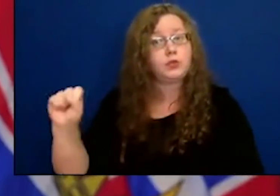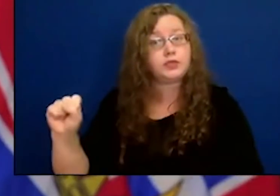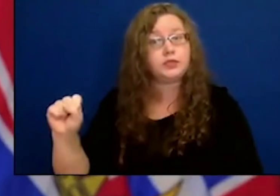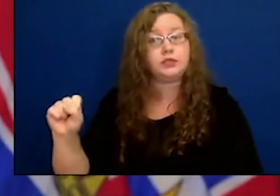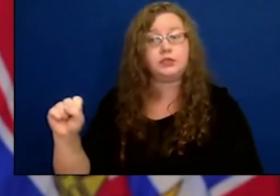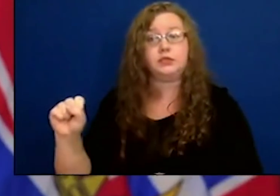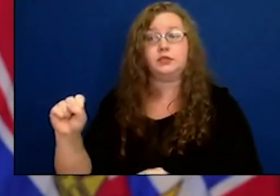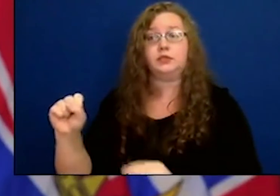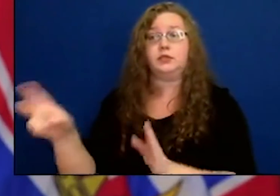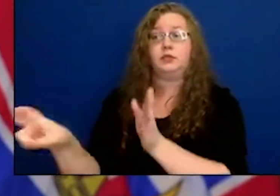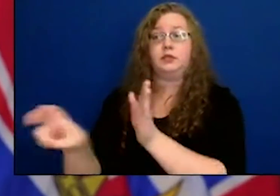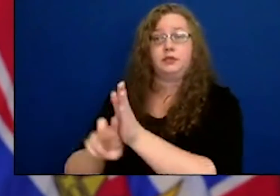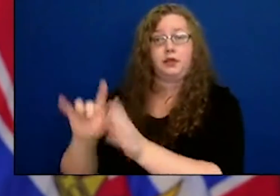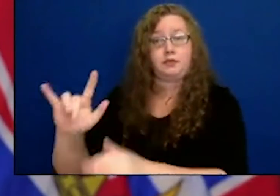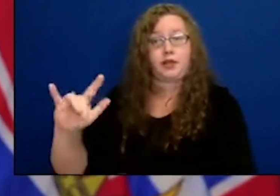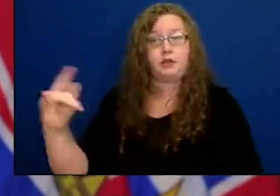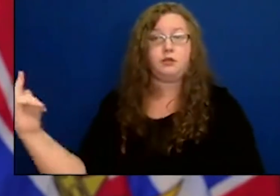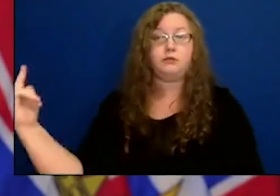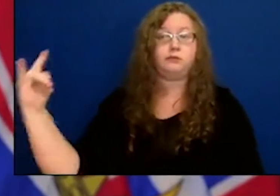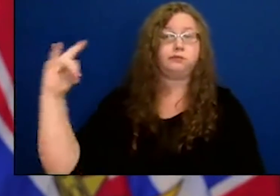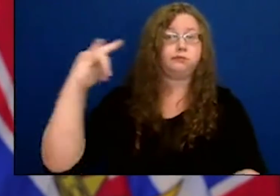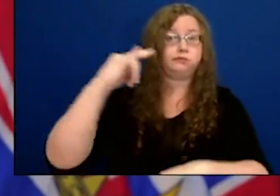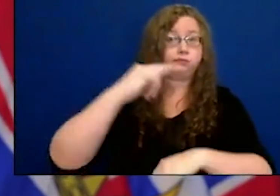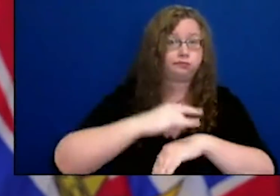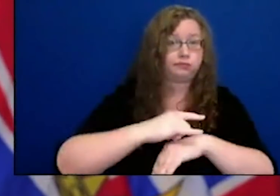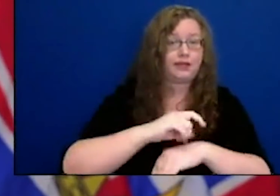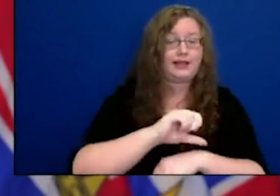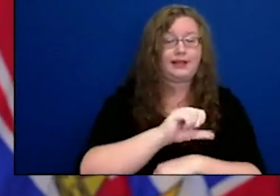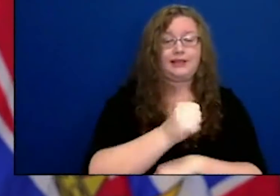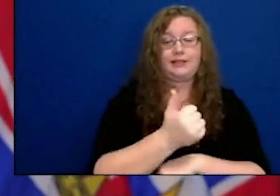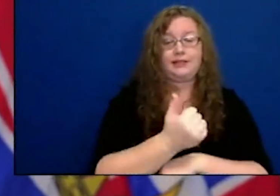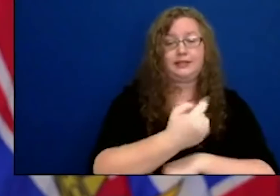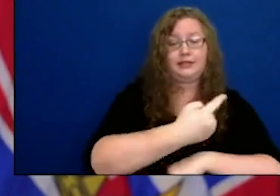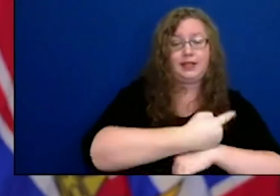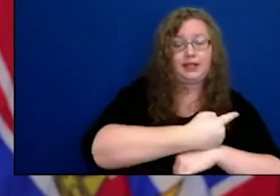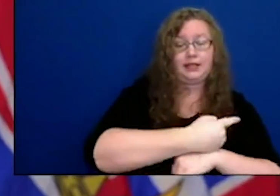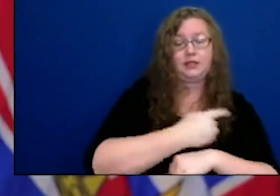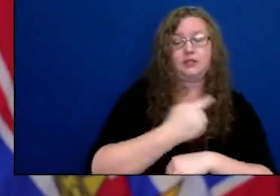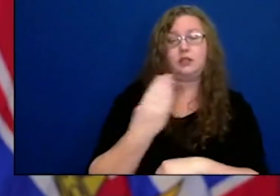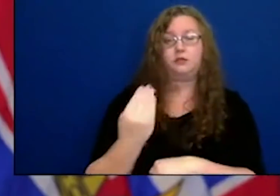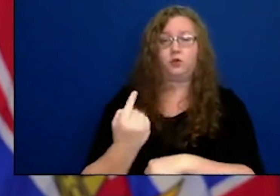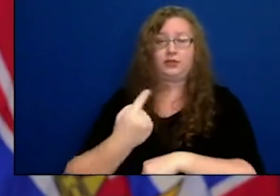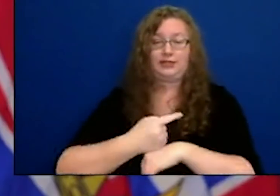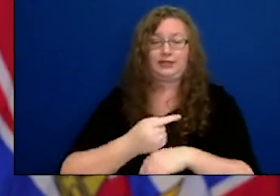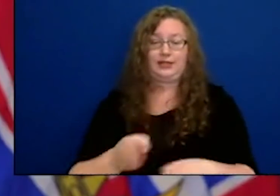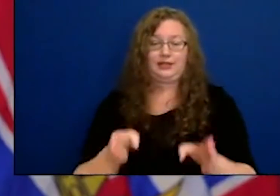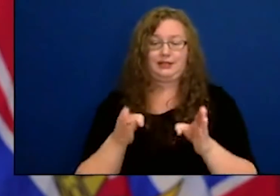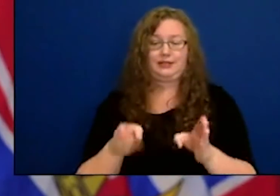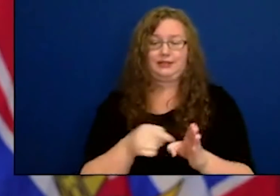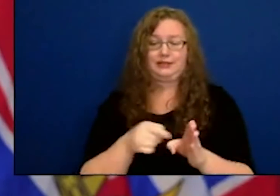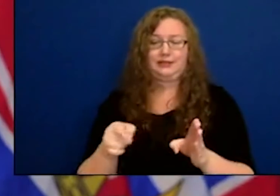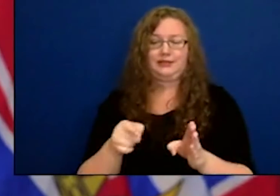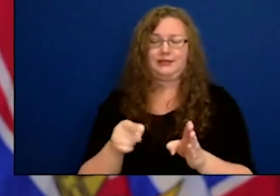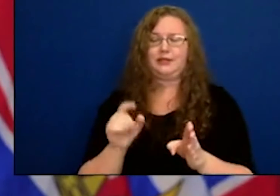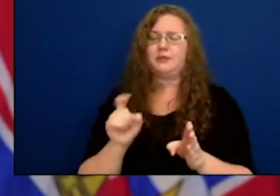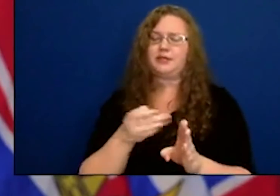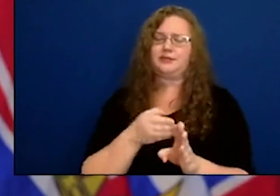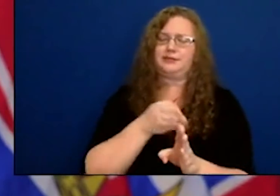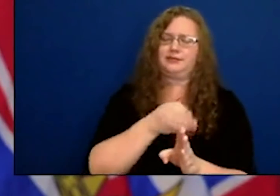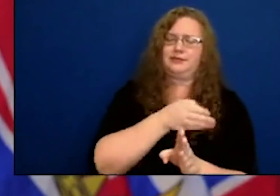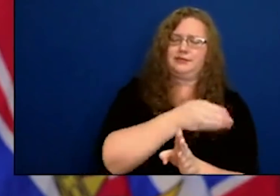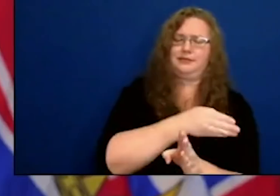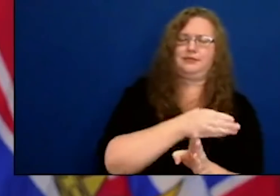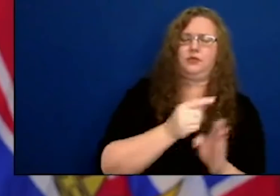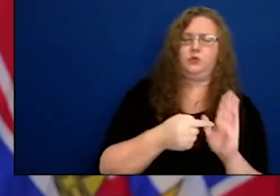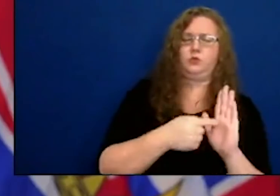very few people that show symptoms between day 10 and day 14 who have not shown symptoms prior to that. And if you